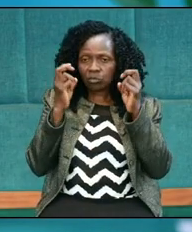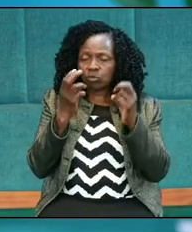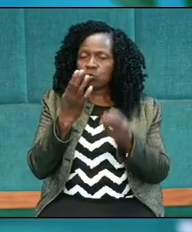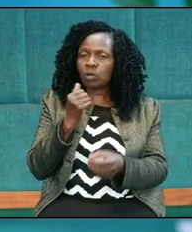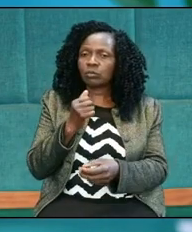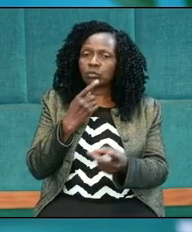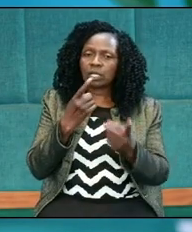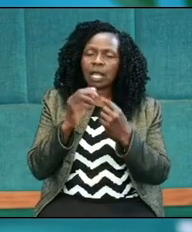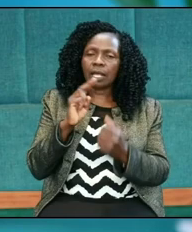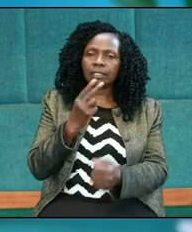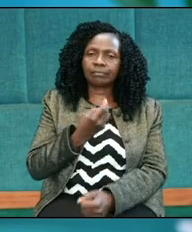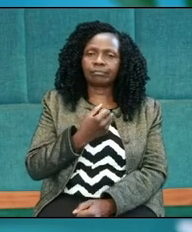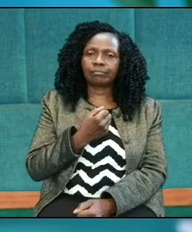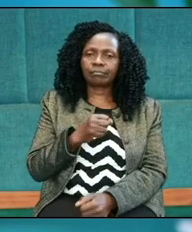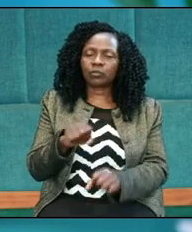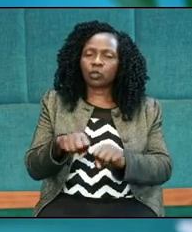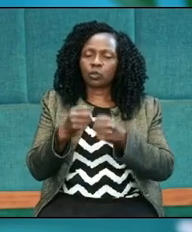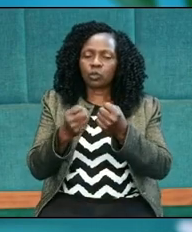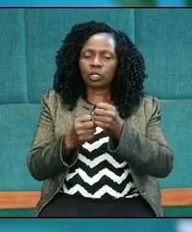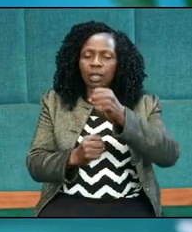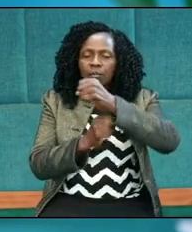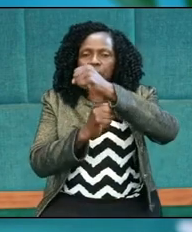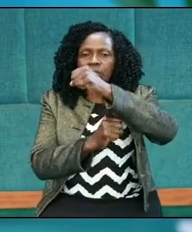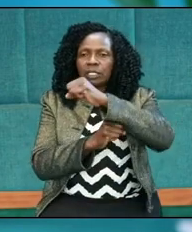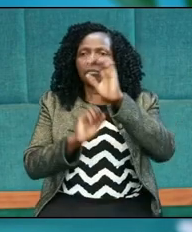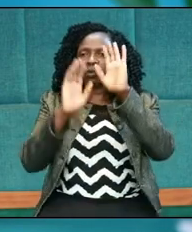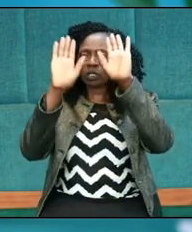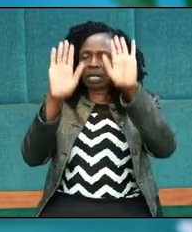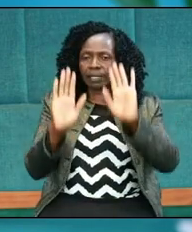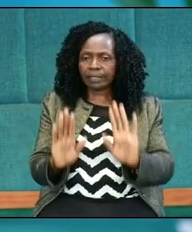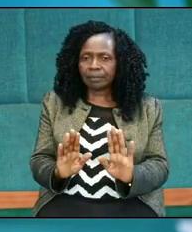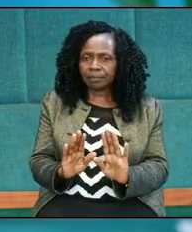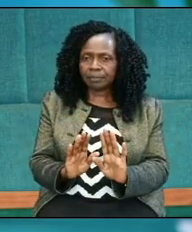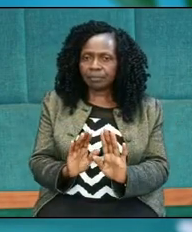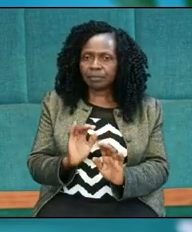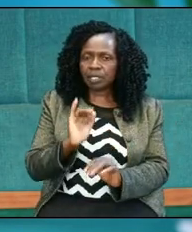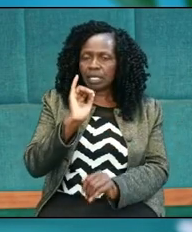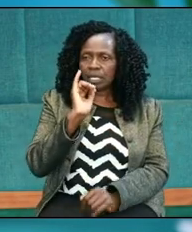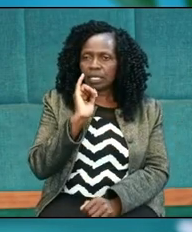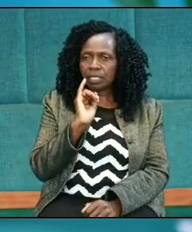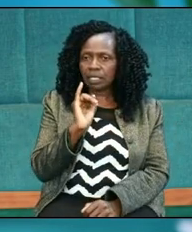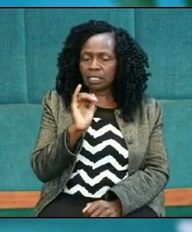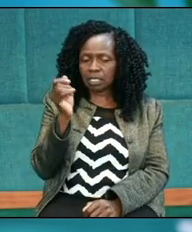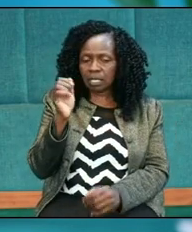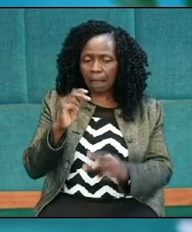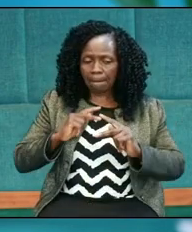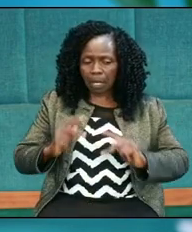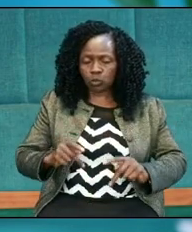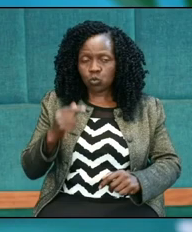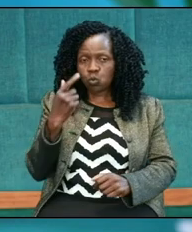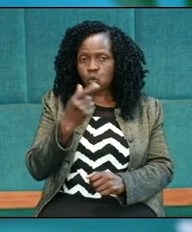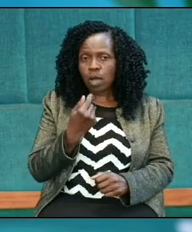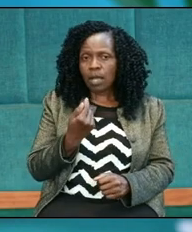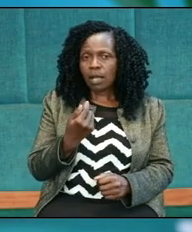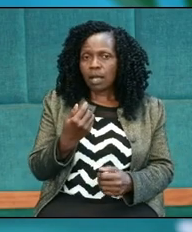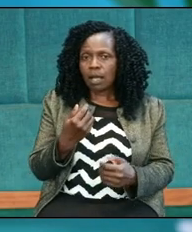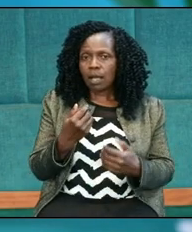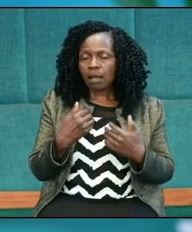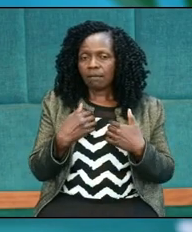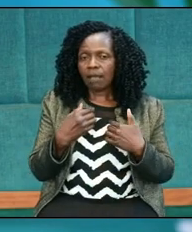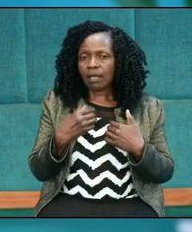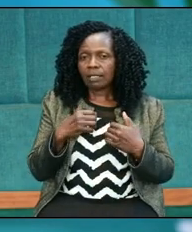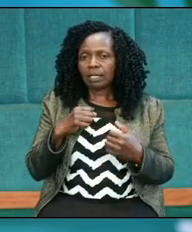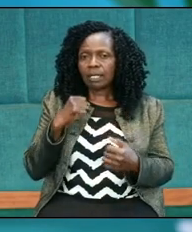us. Social support system is very key. It is such that if this person who has contracted an